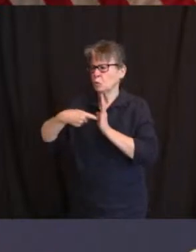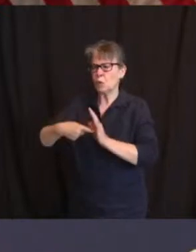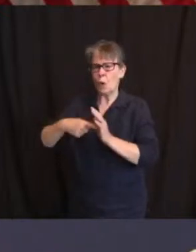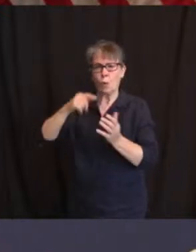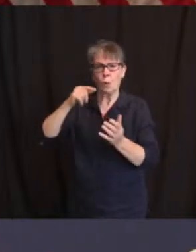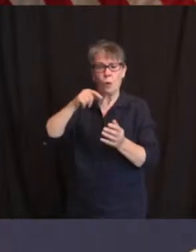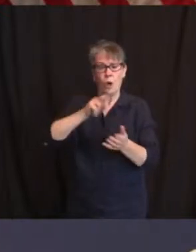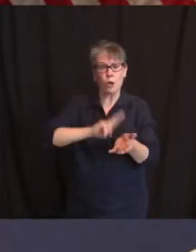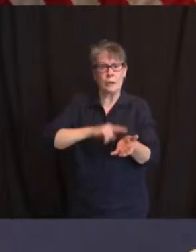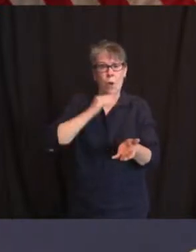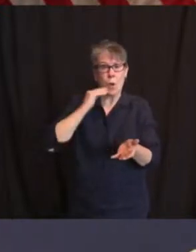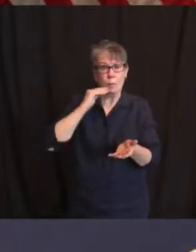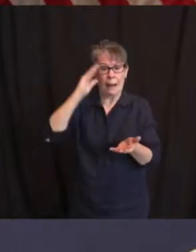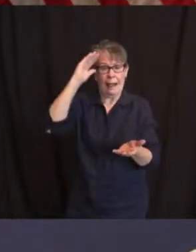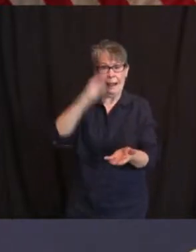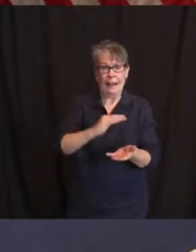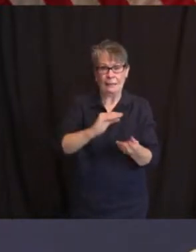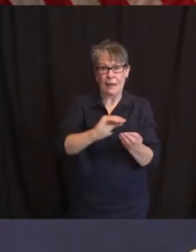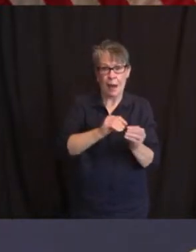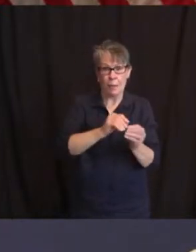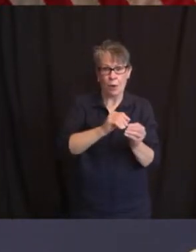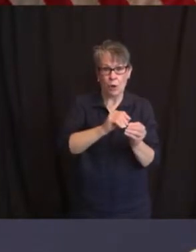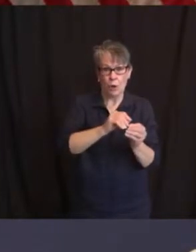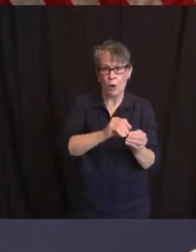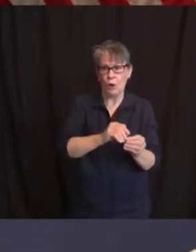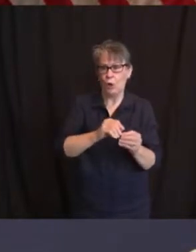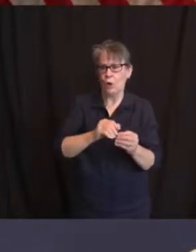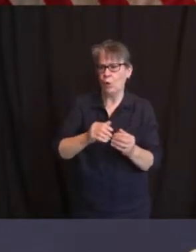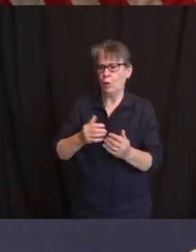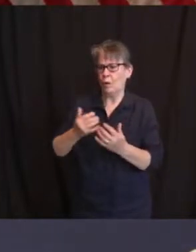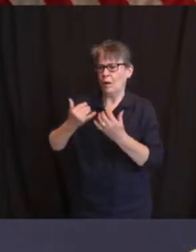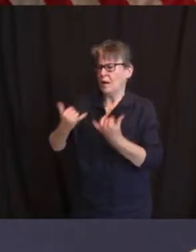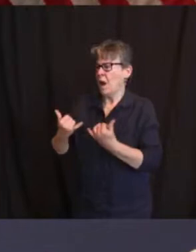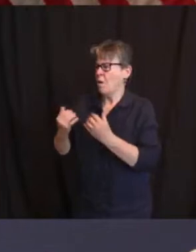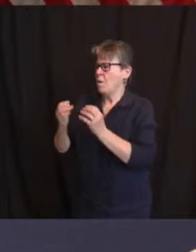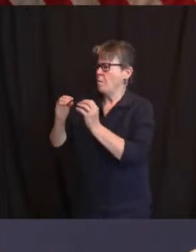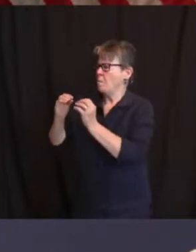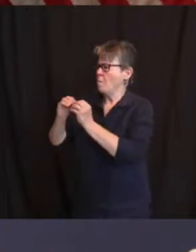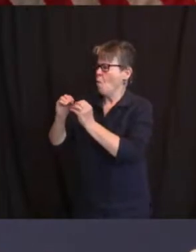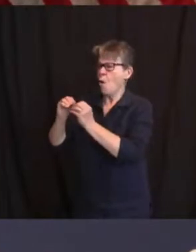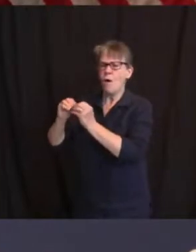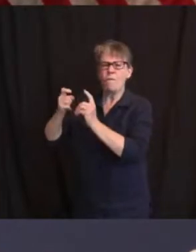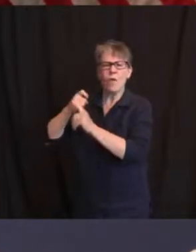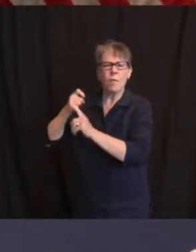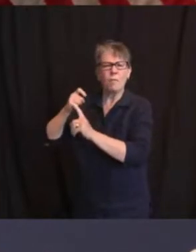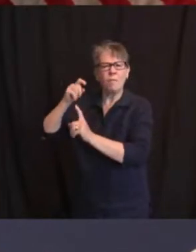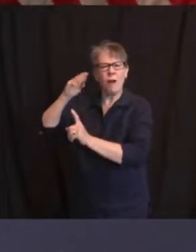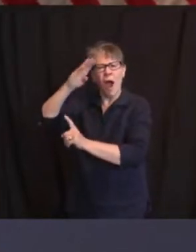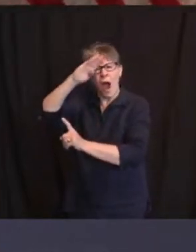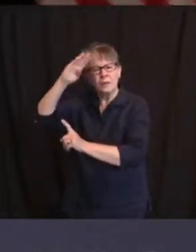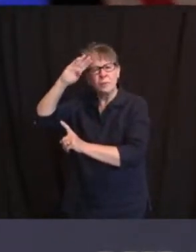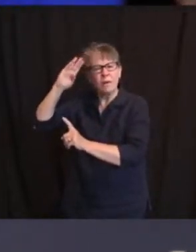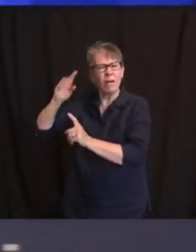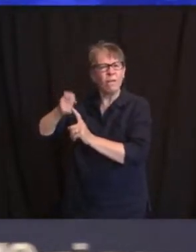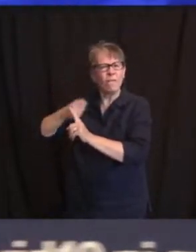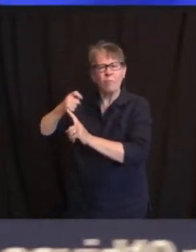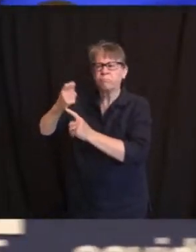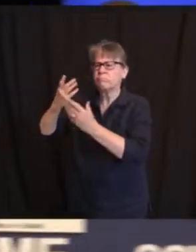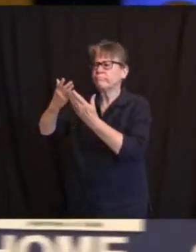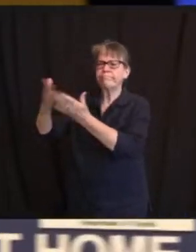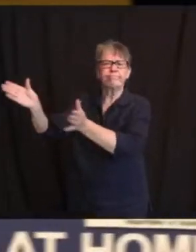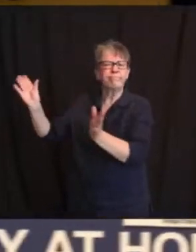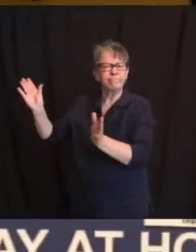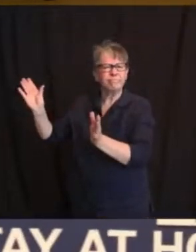you explain that? Thank you. Do you want to actually, do you want to jump in on that one first, Judy? Sure. Actually, I'm going